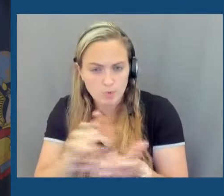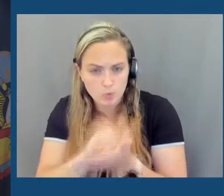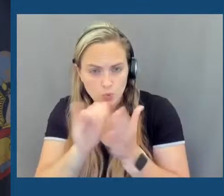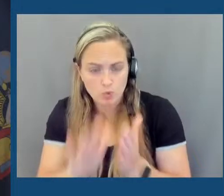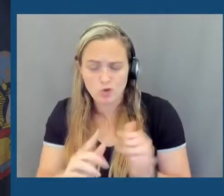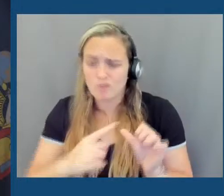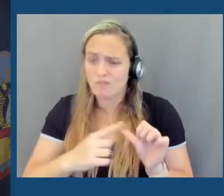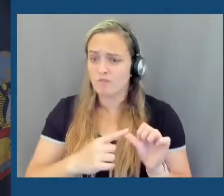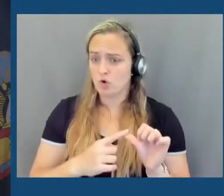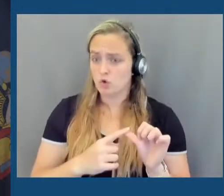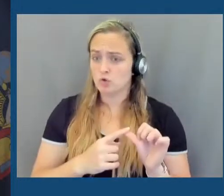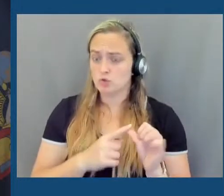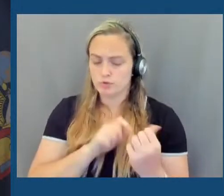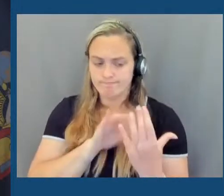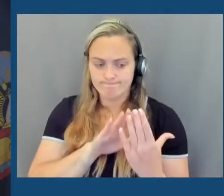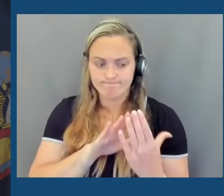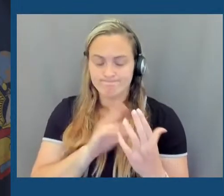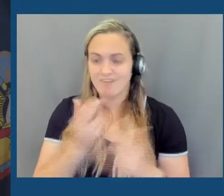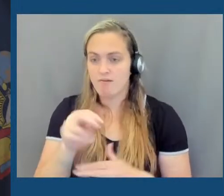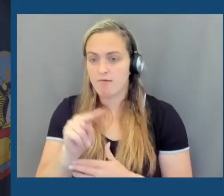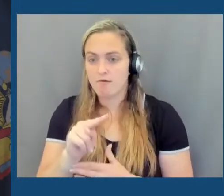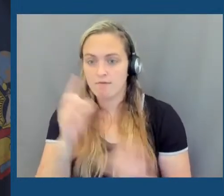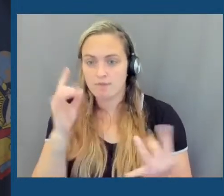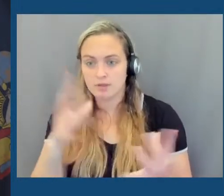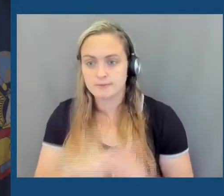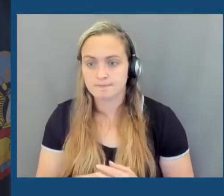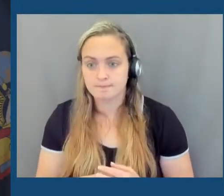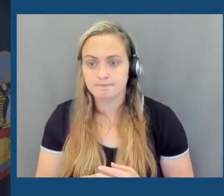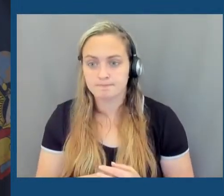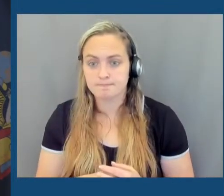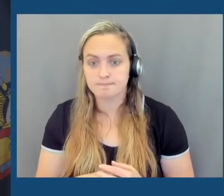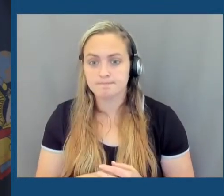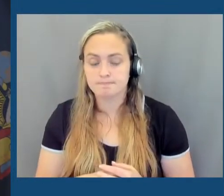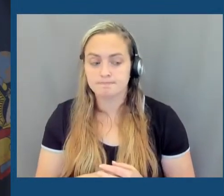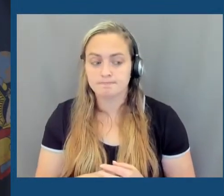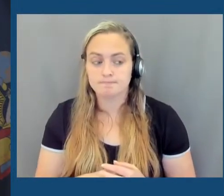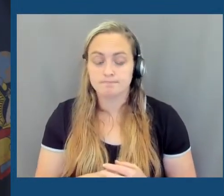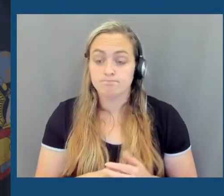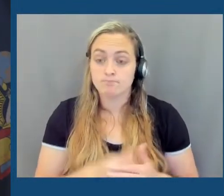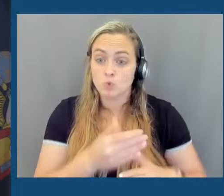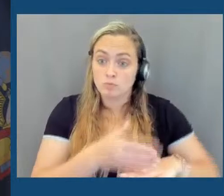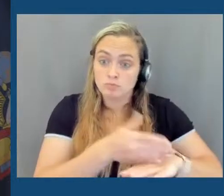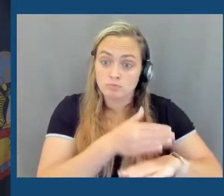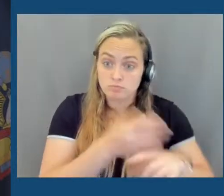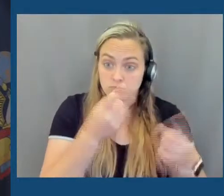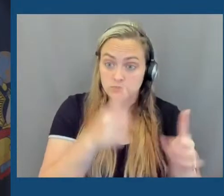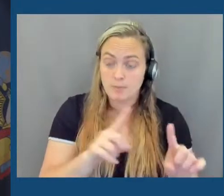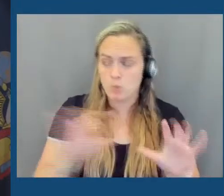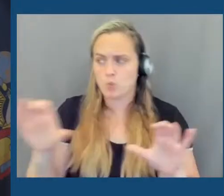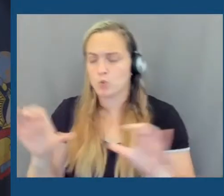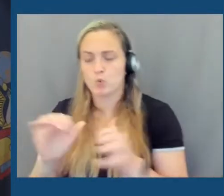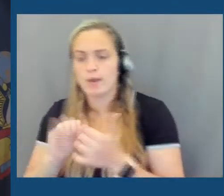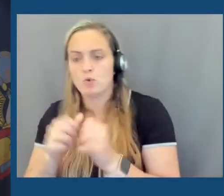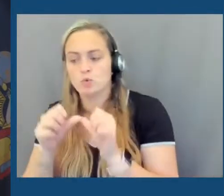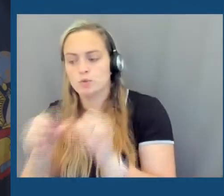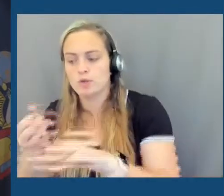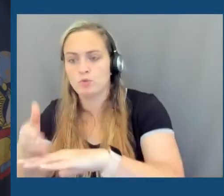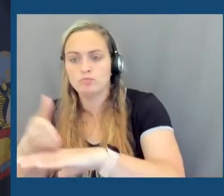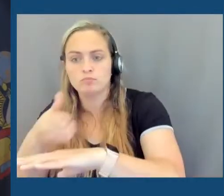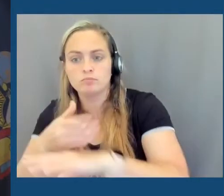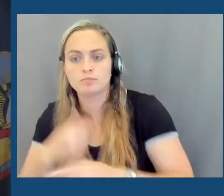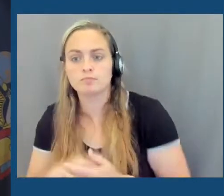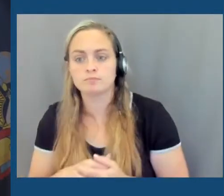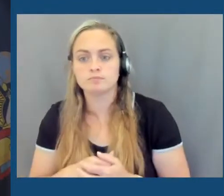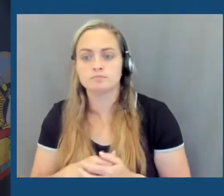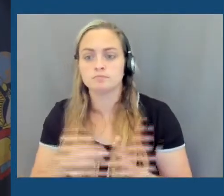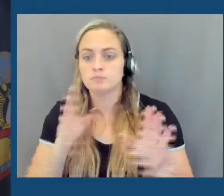to combat gun violence, both the progress we've made and also what we're doing to make that work. We're focused